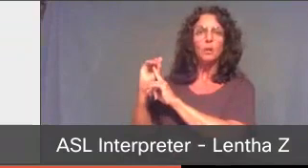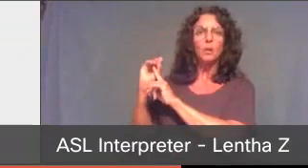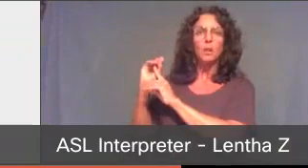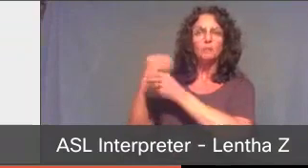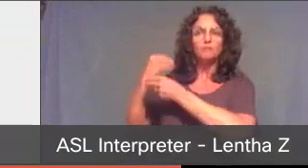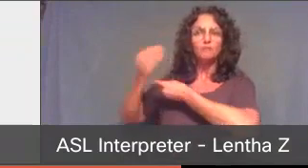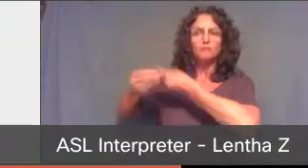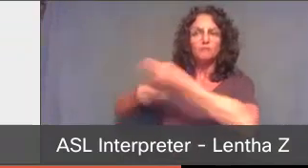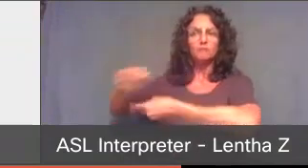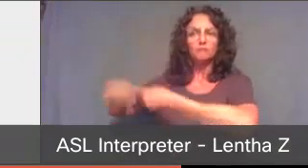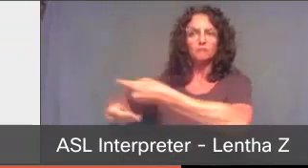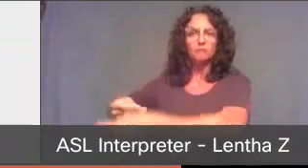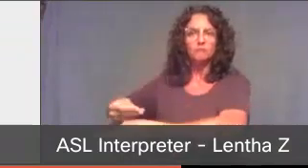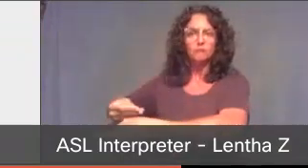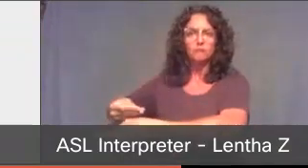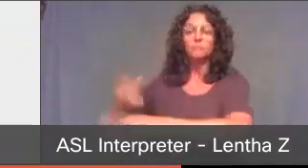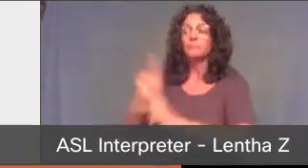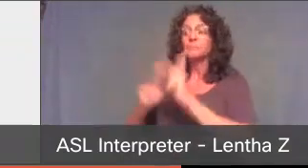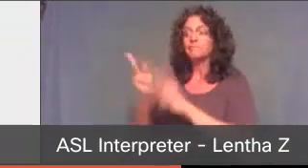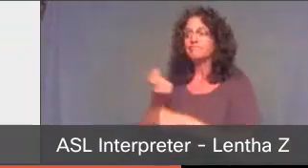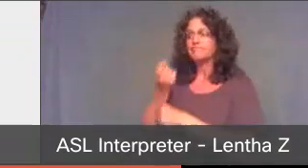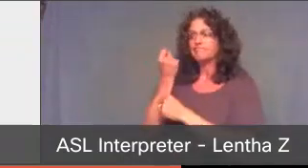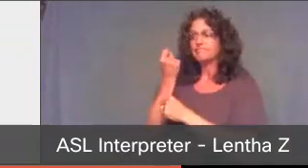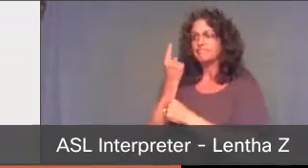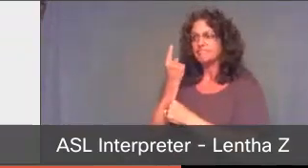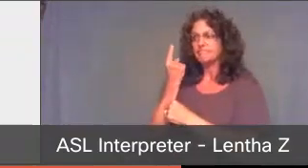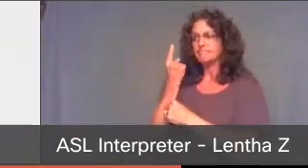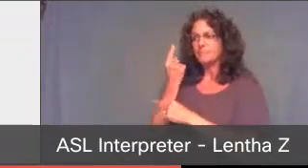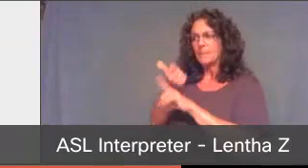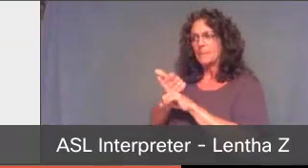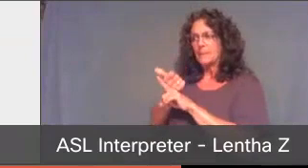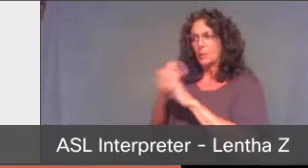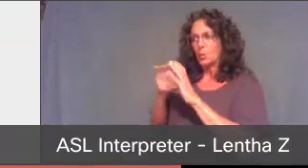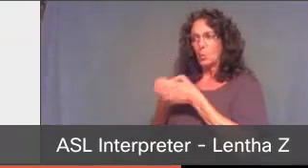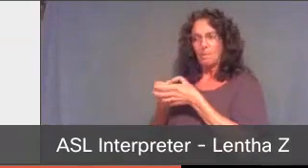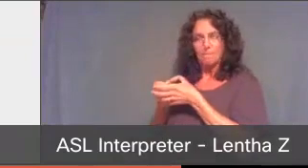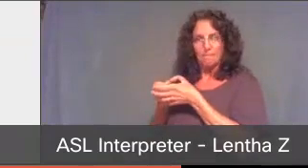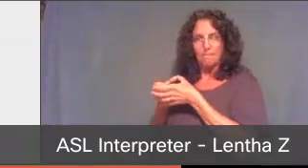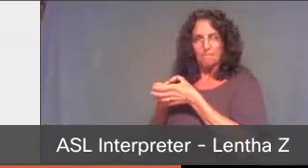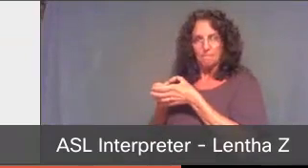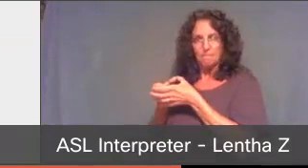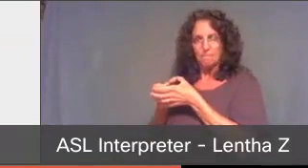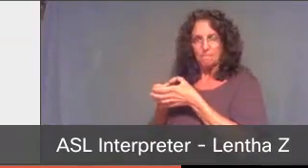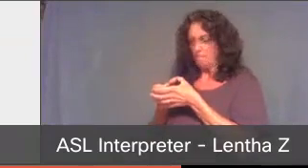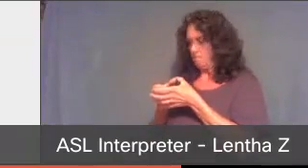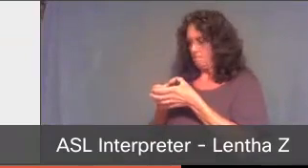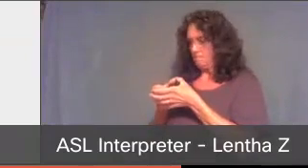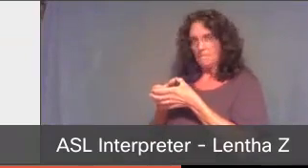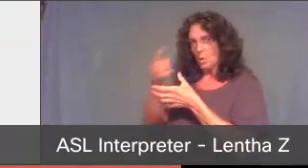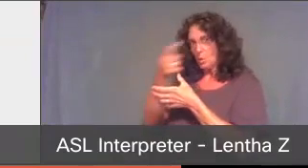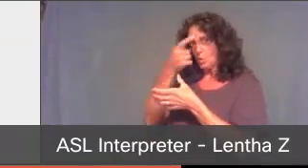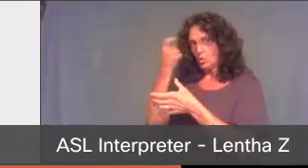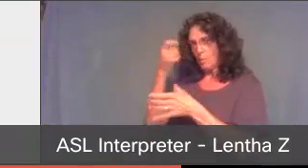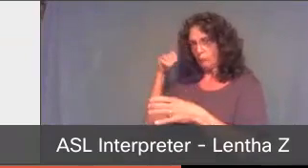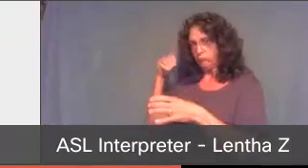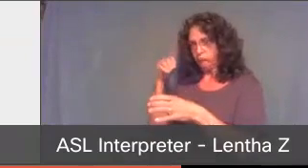stories, people's understanding of themselves as a group and how trauma has influenced an